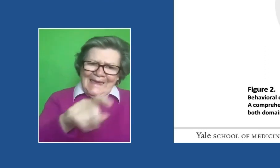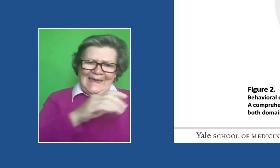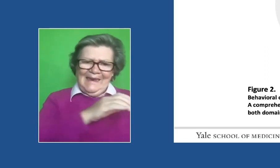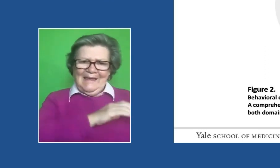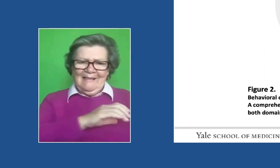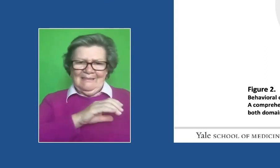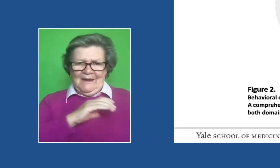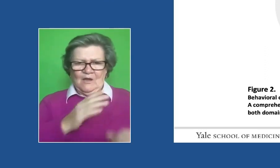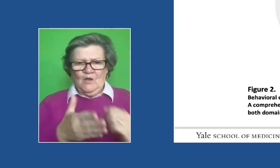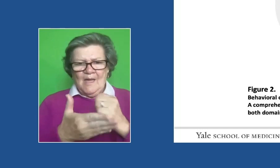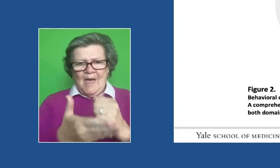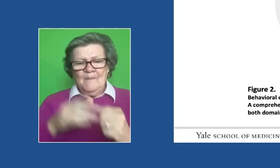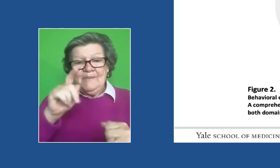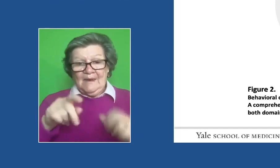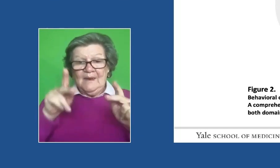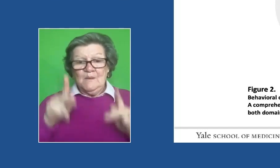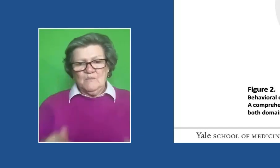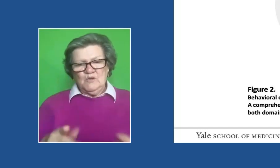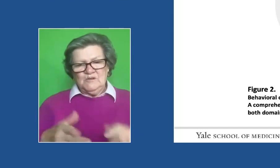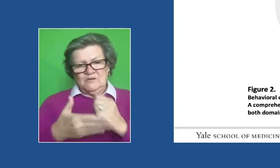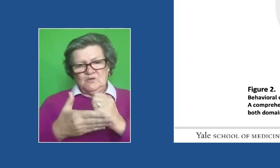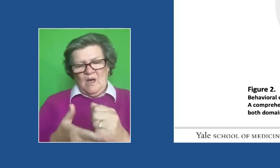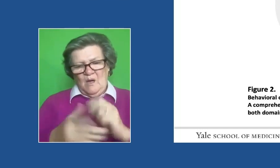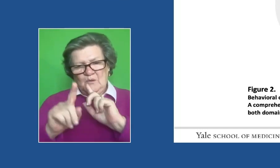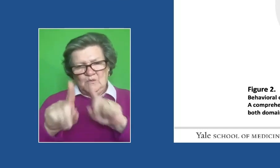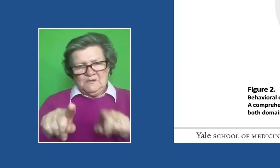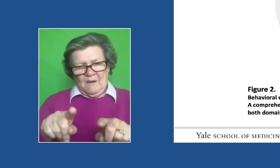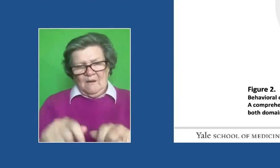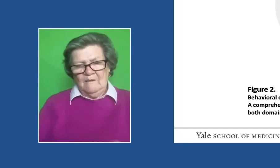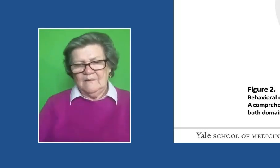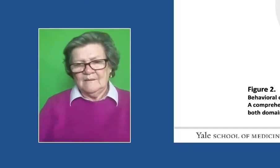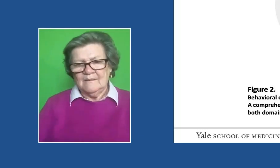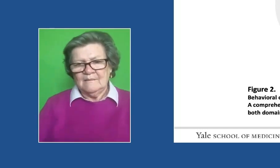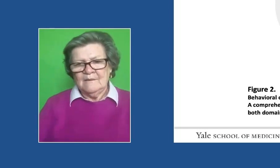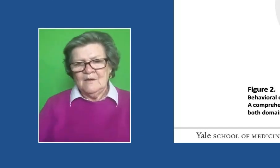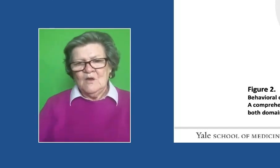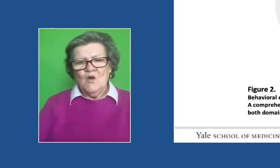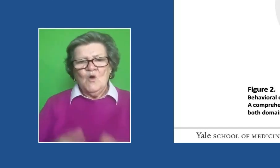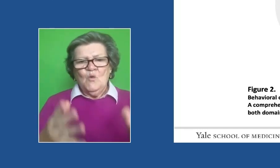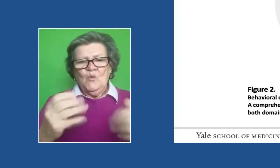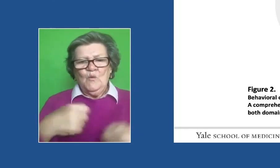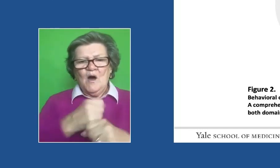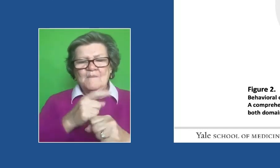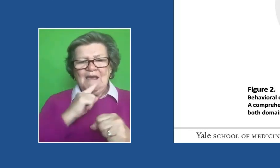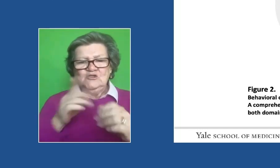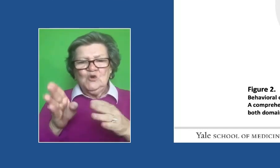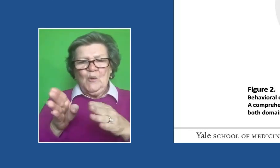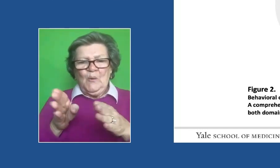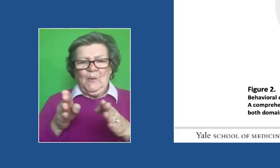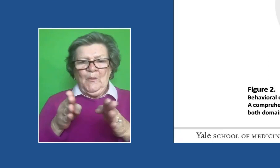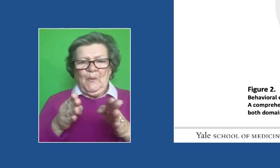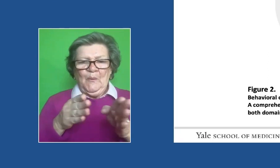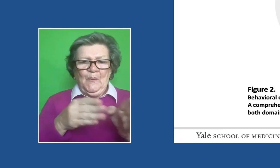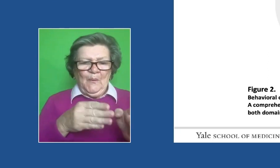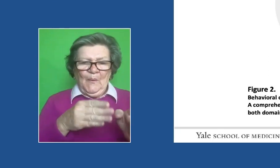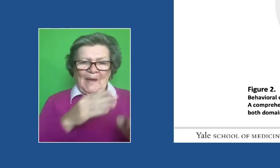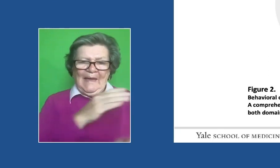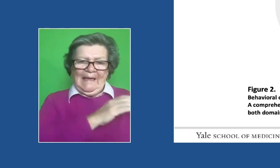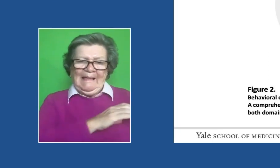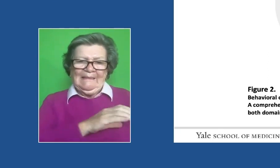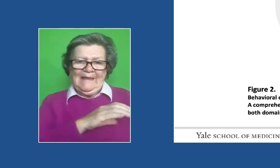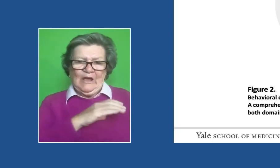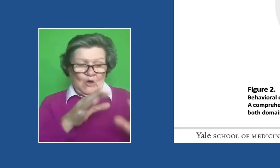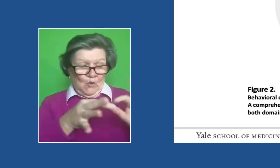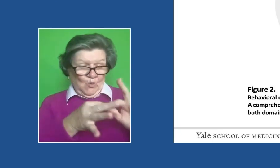and they need a clinician to respond. So we want to make sure that we move the compass more towards the clinical thought with security